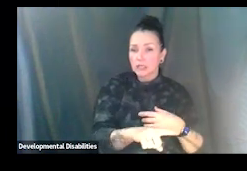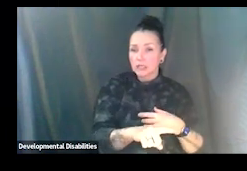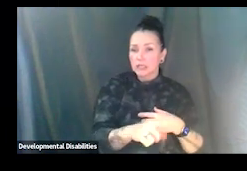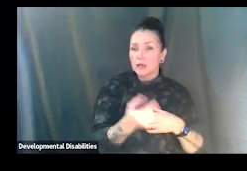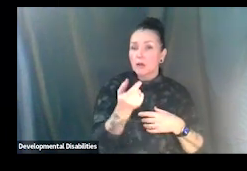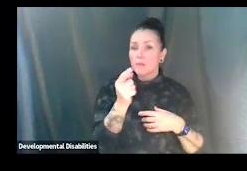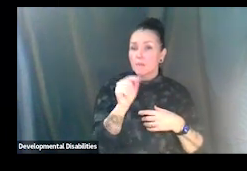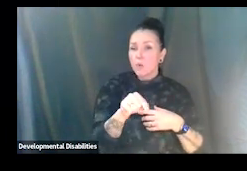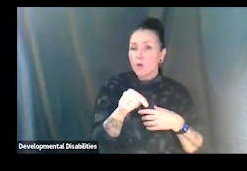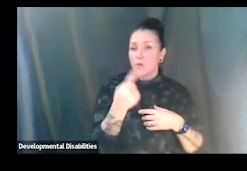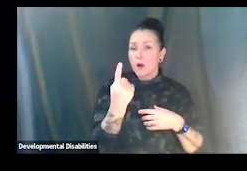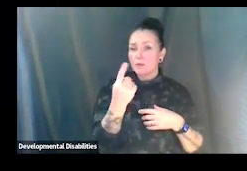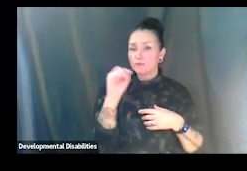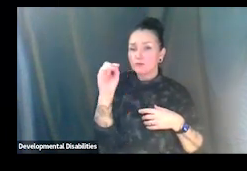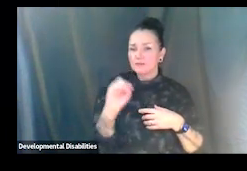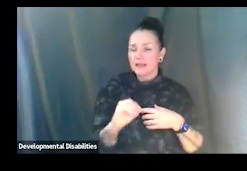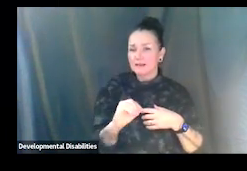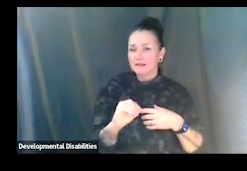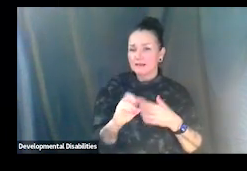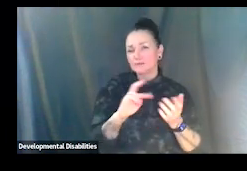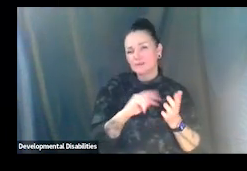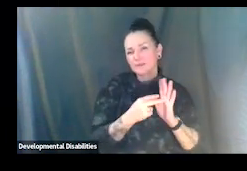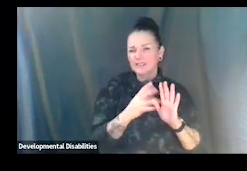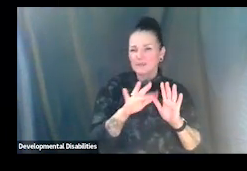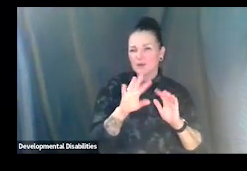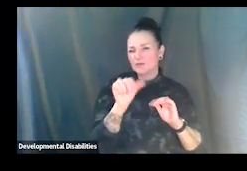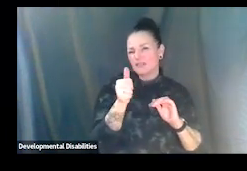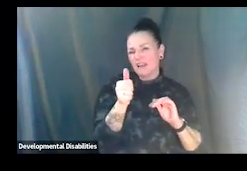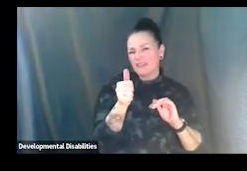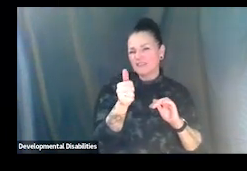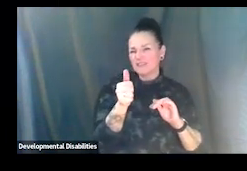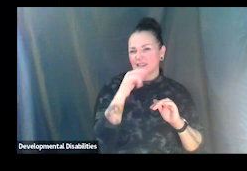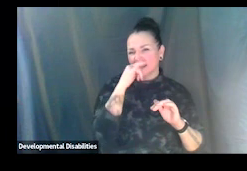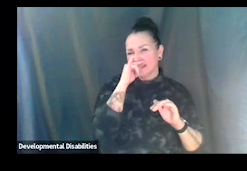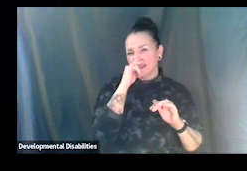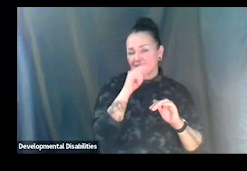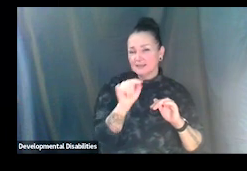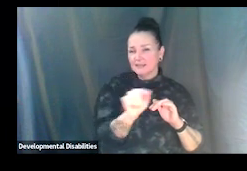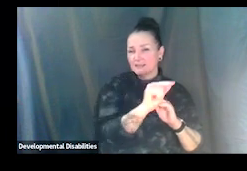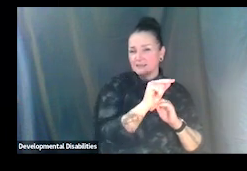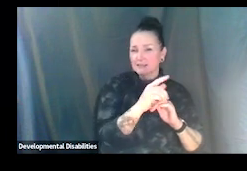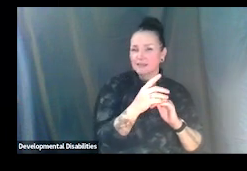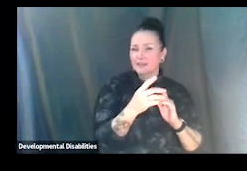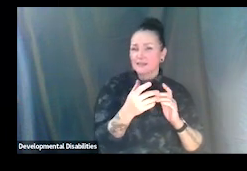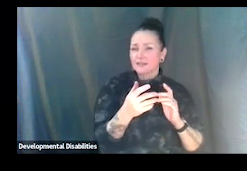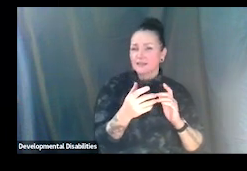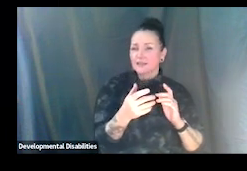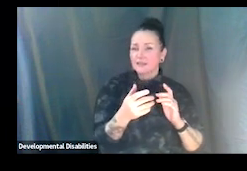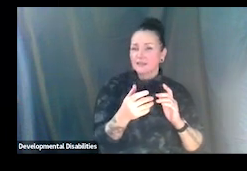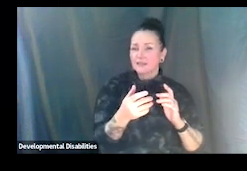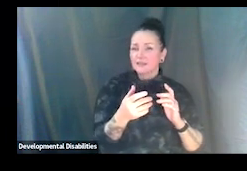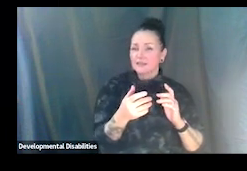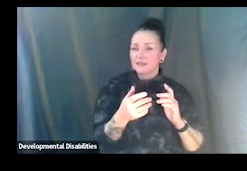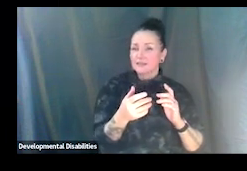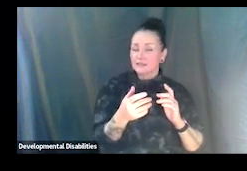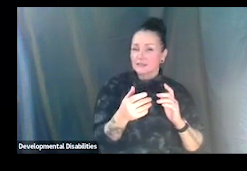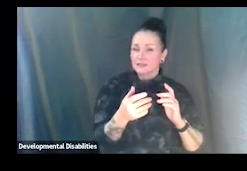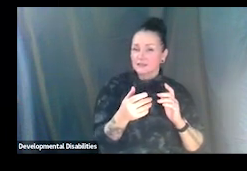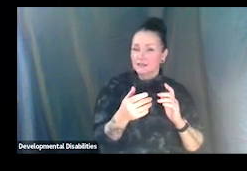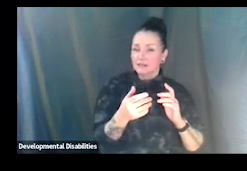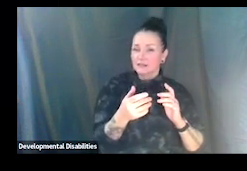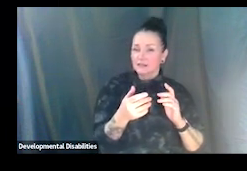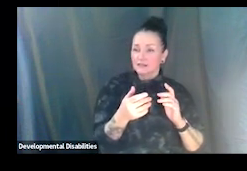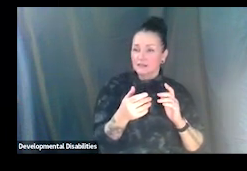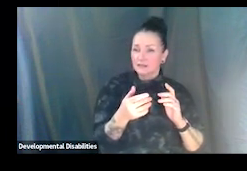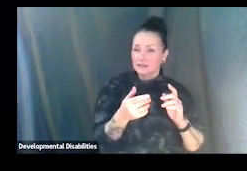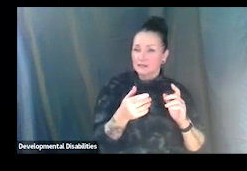0.1% of them would be 10 or something like that. But that's still a pretty significant number, given that people